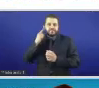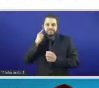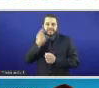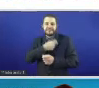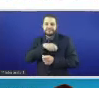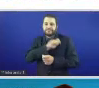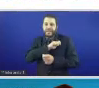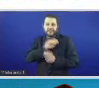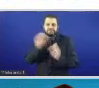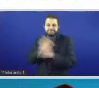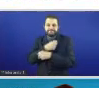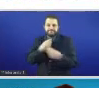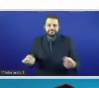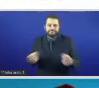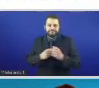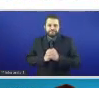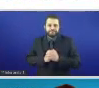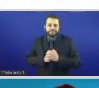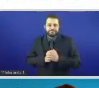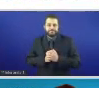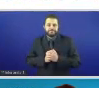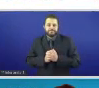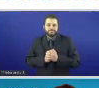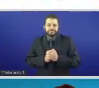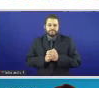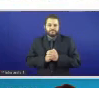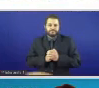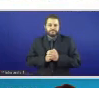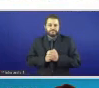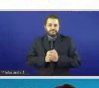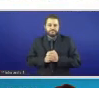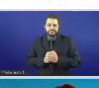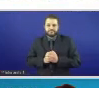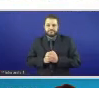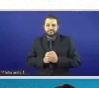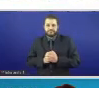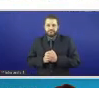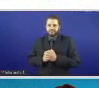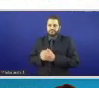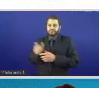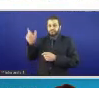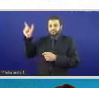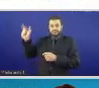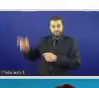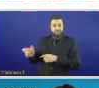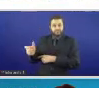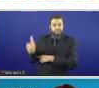Is there a problem? No tenemos español. We do not have Spanish interpretation.